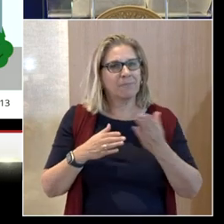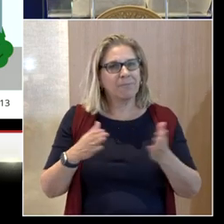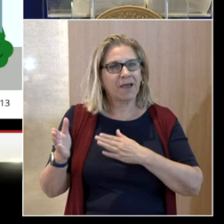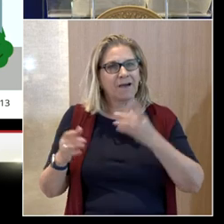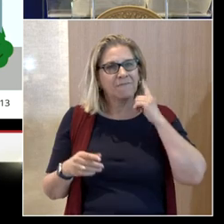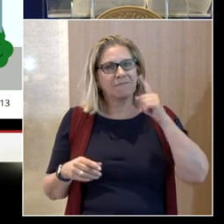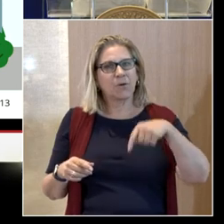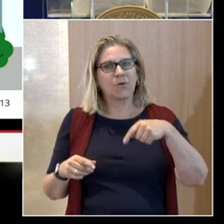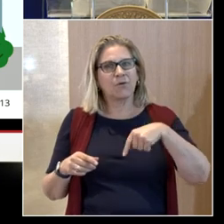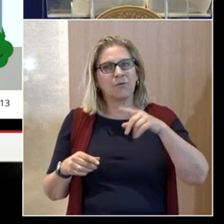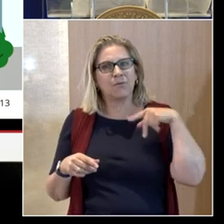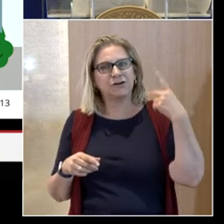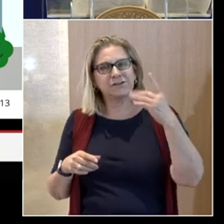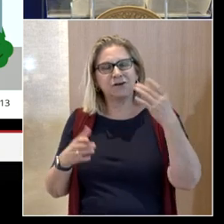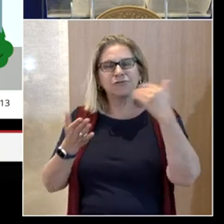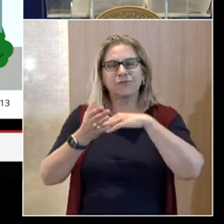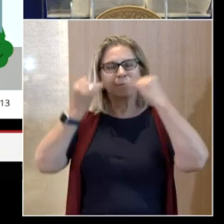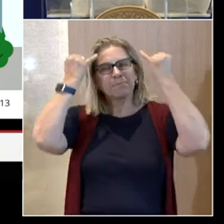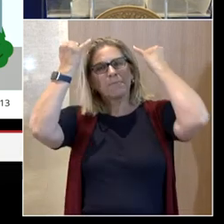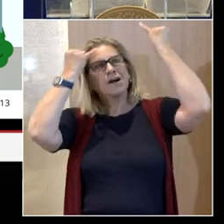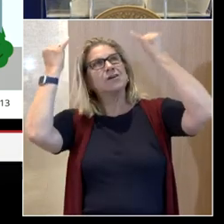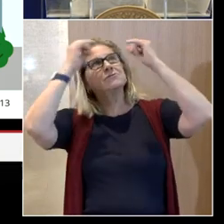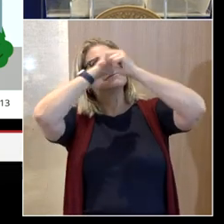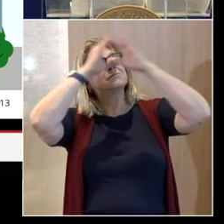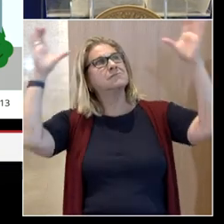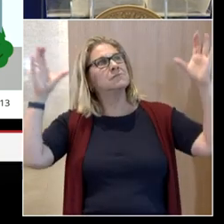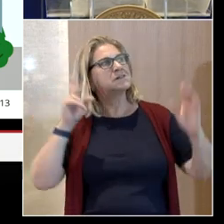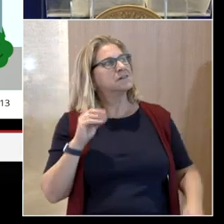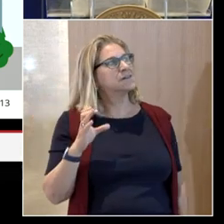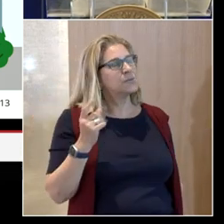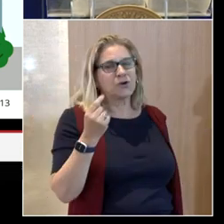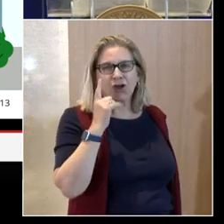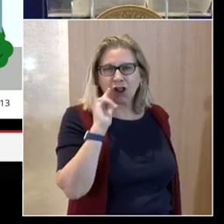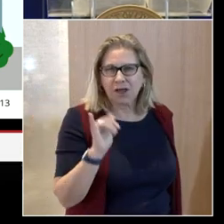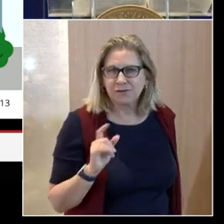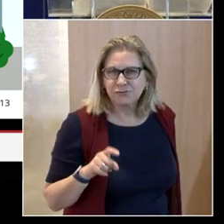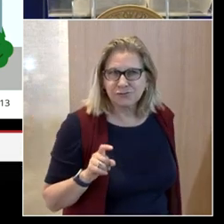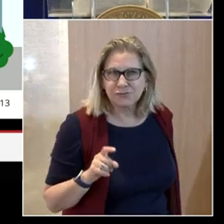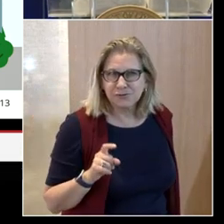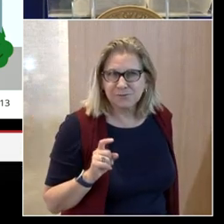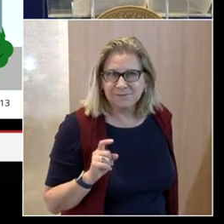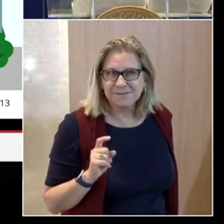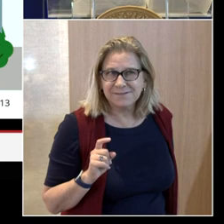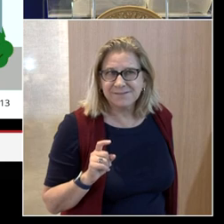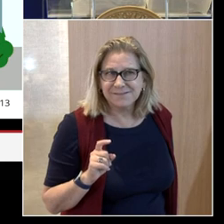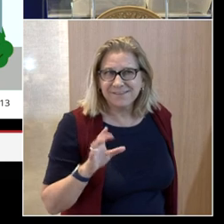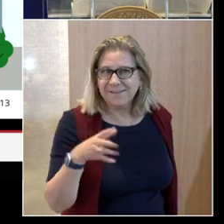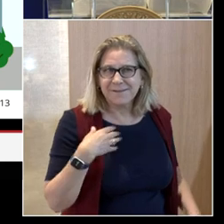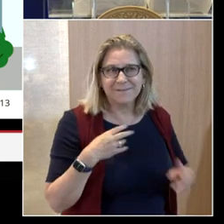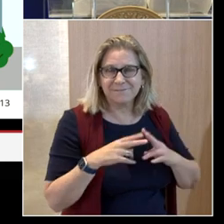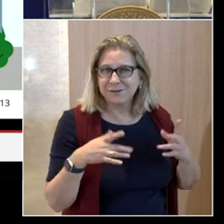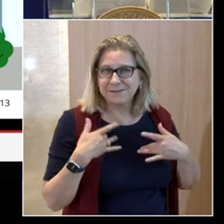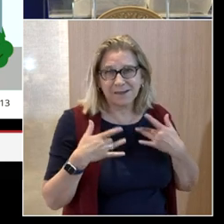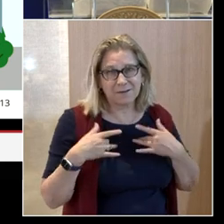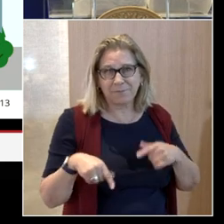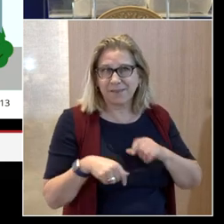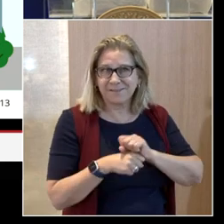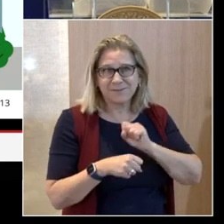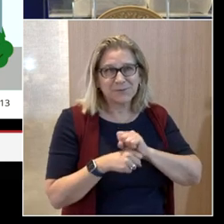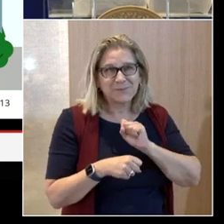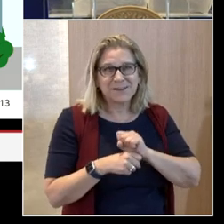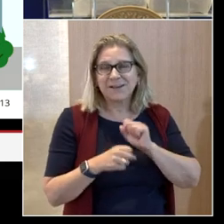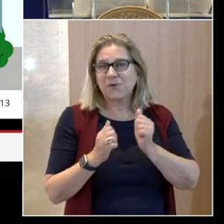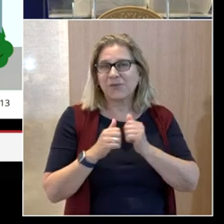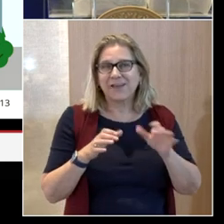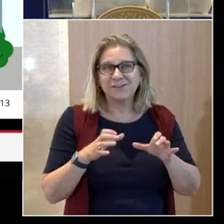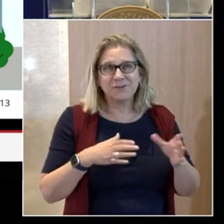downtown. Again, we are so excited for this work and to get started with the action plan team and our government agency